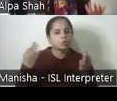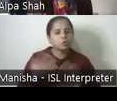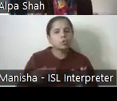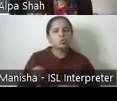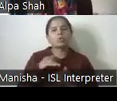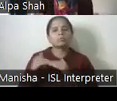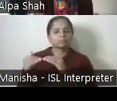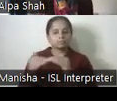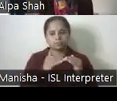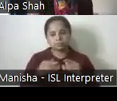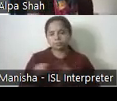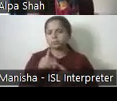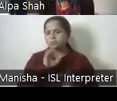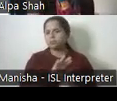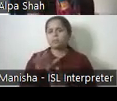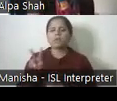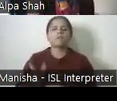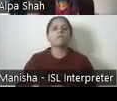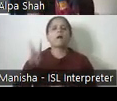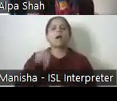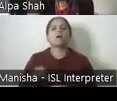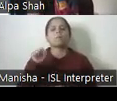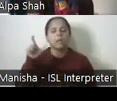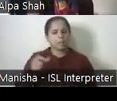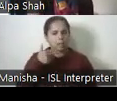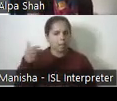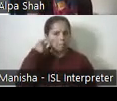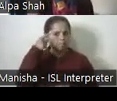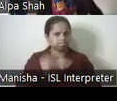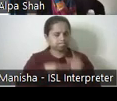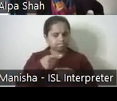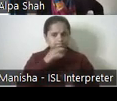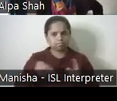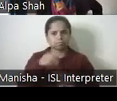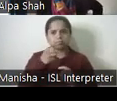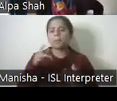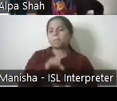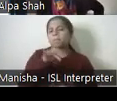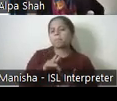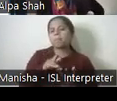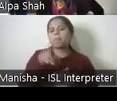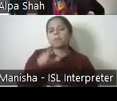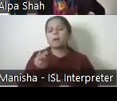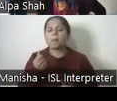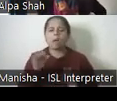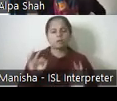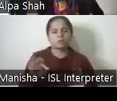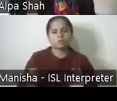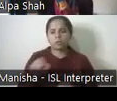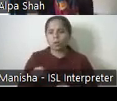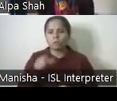It's encouraged them to co-opt the values and aspirations for upward mobility held by upper and middle classes, undermining